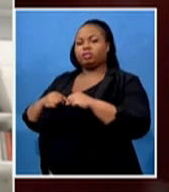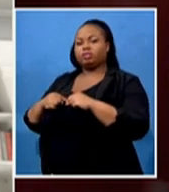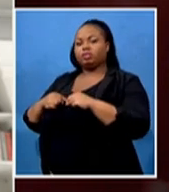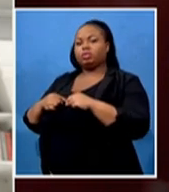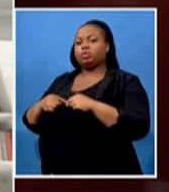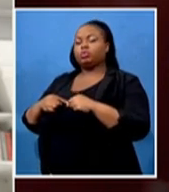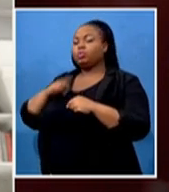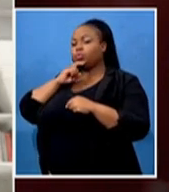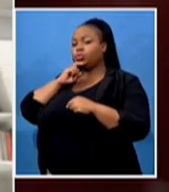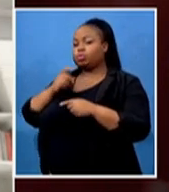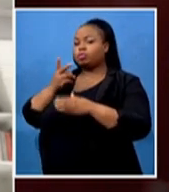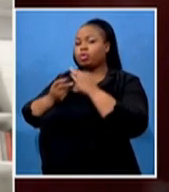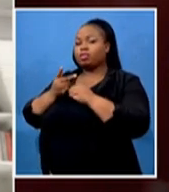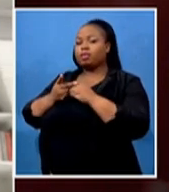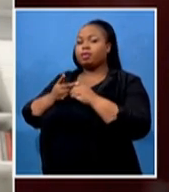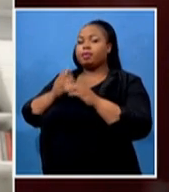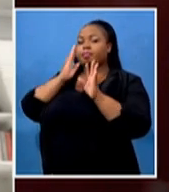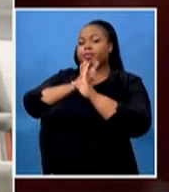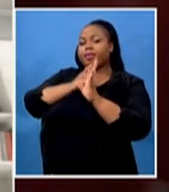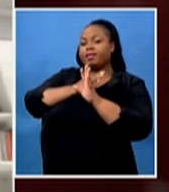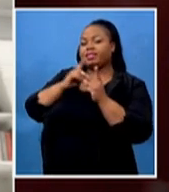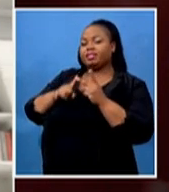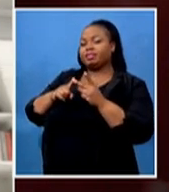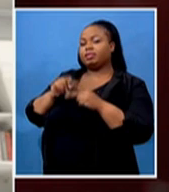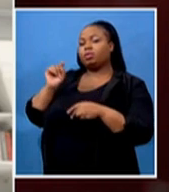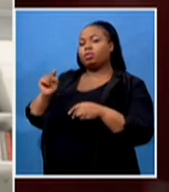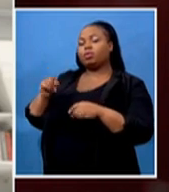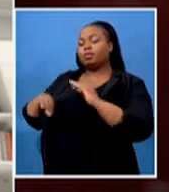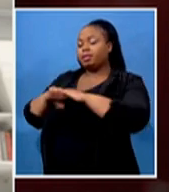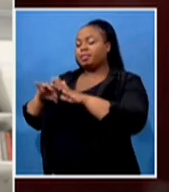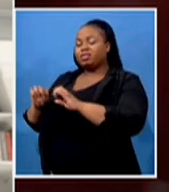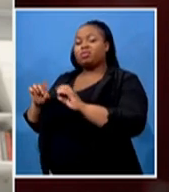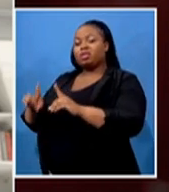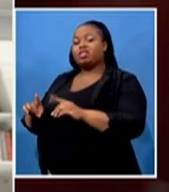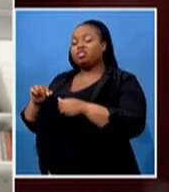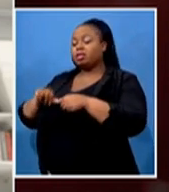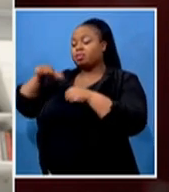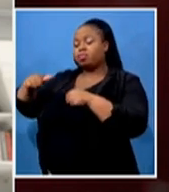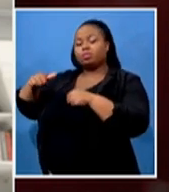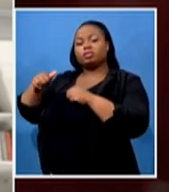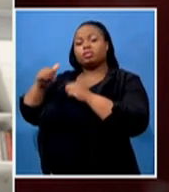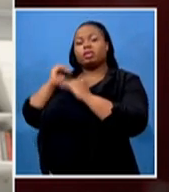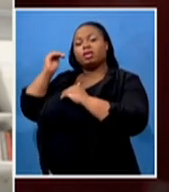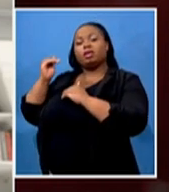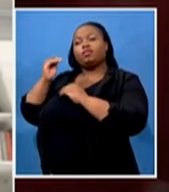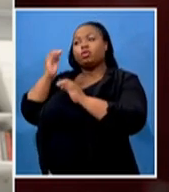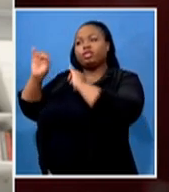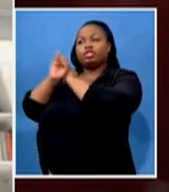both in the basic education sector and in the post-secondary school sector, to resort to online learning, right, or remote learning.